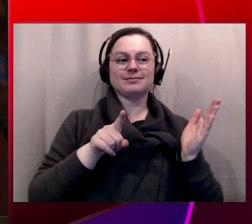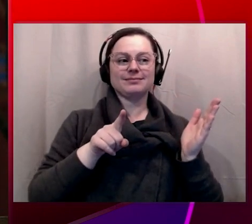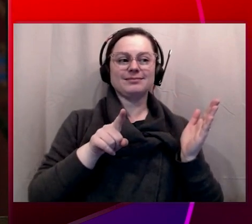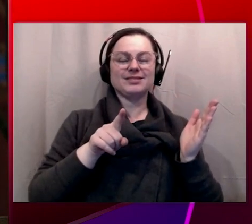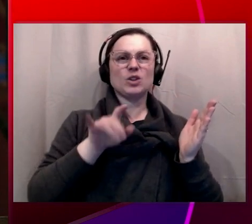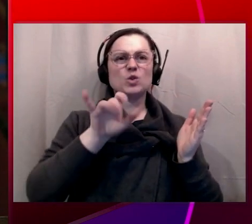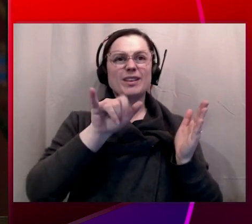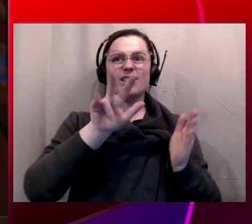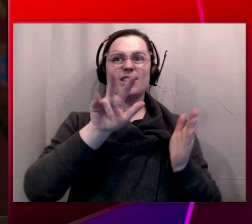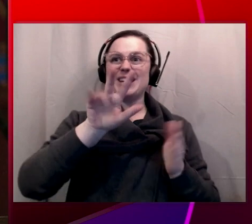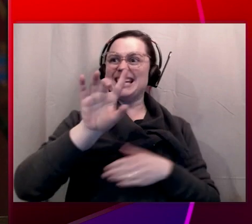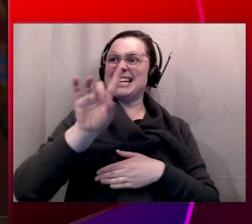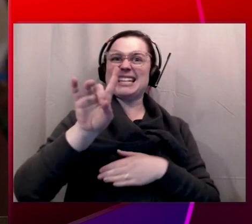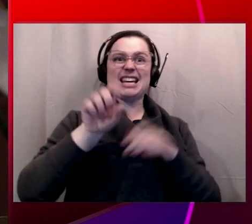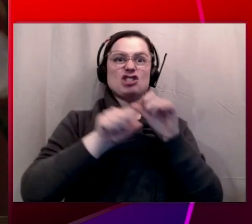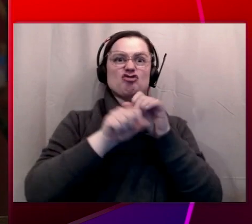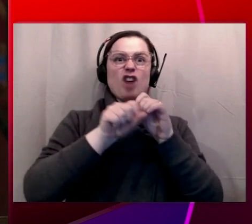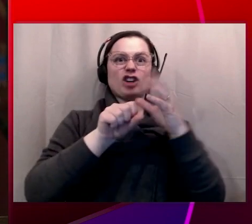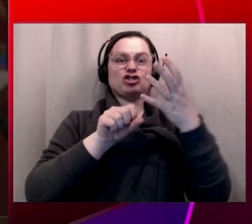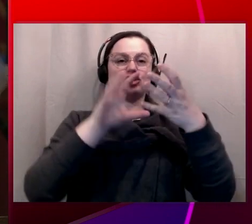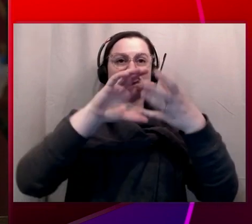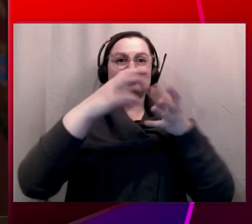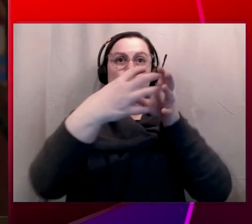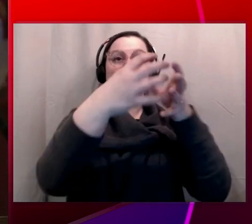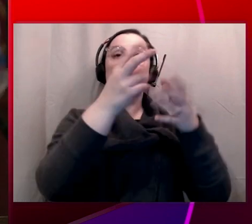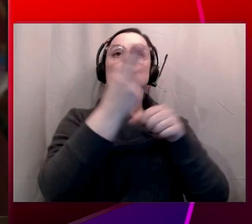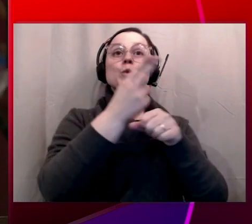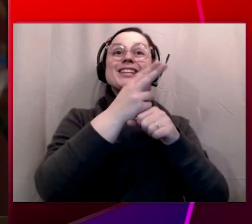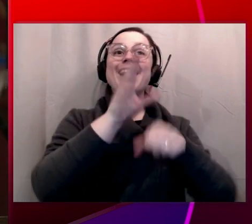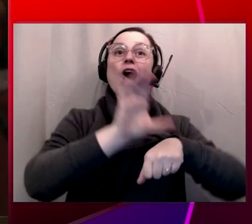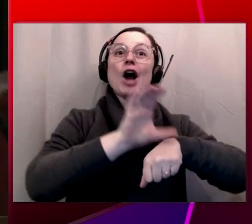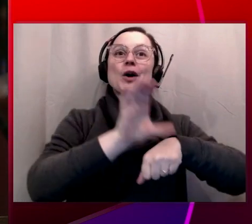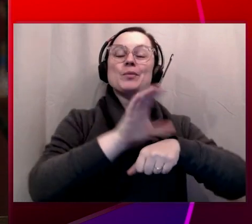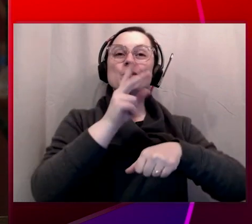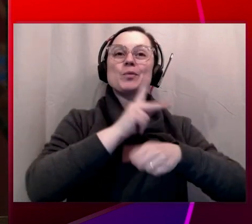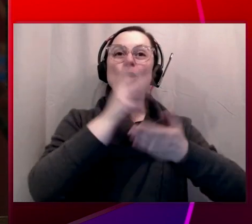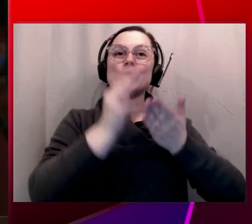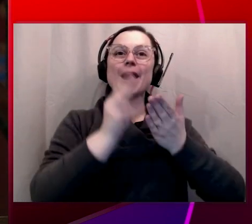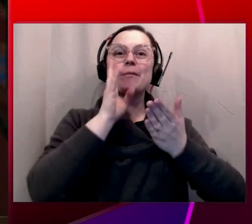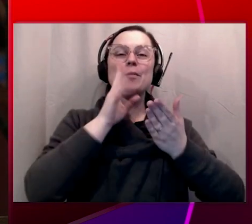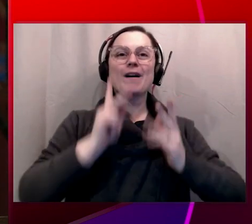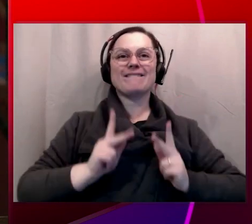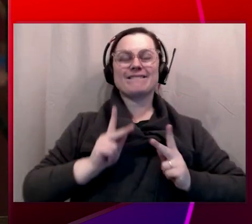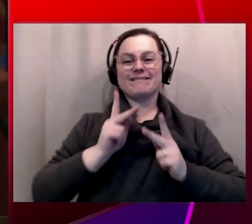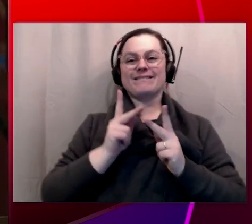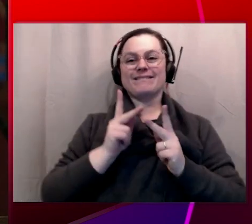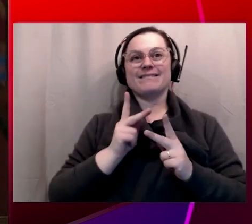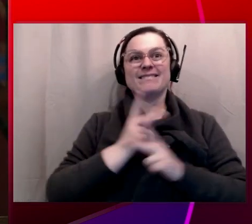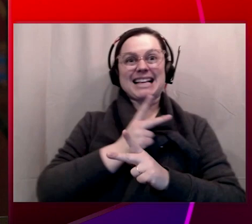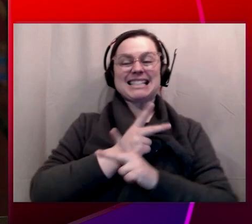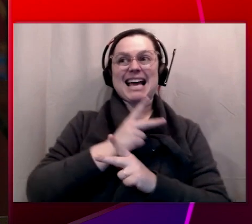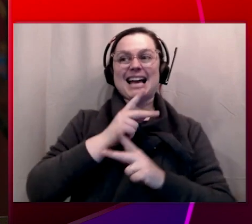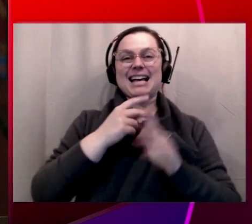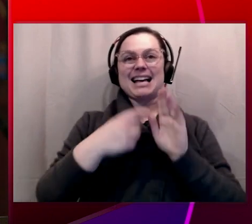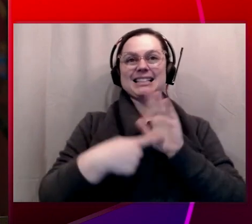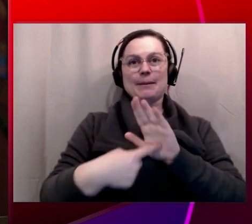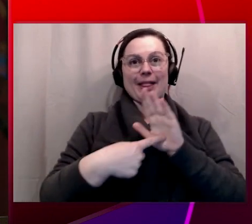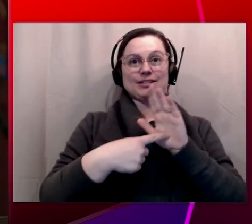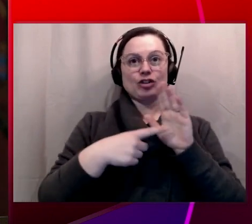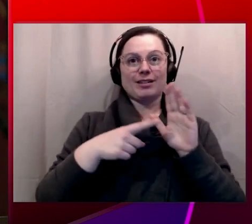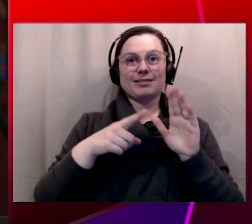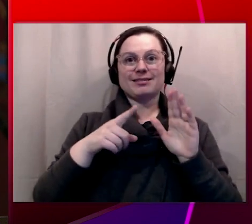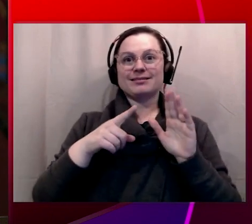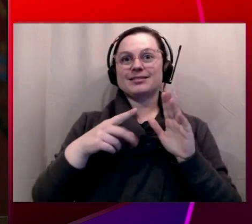three-dimensional structures, and we're using a computer program to do a physics simulation that will check how is the molecule binding